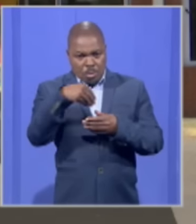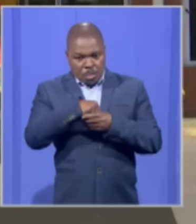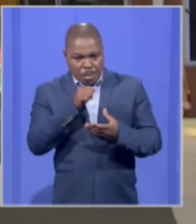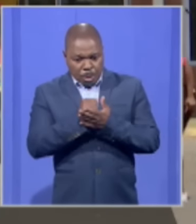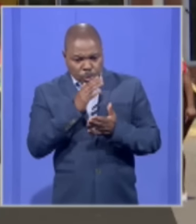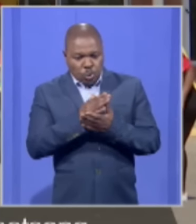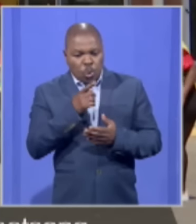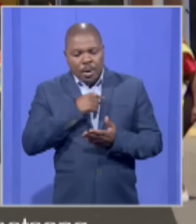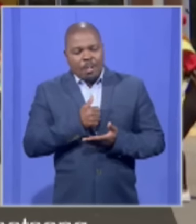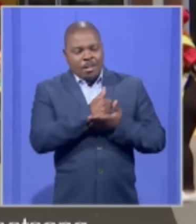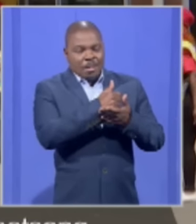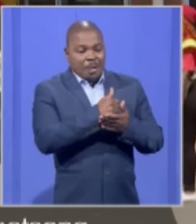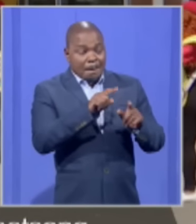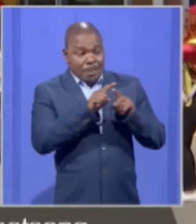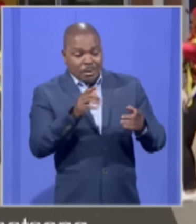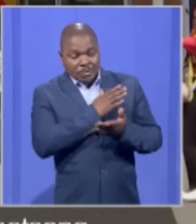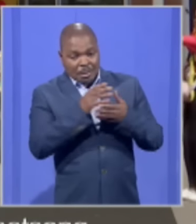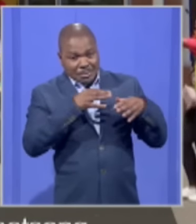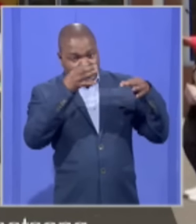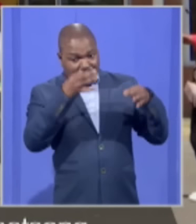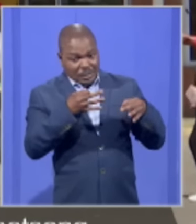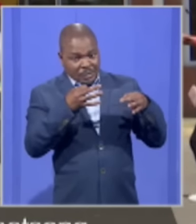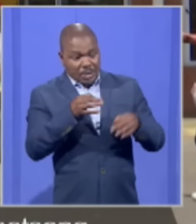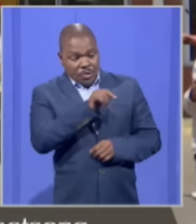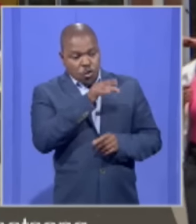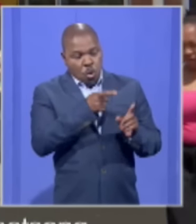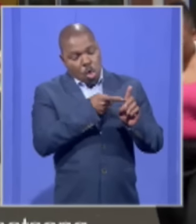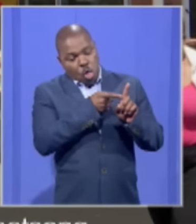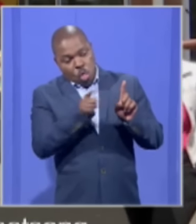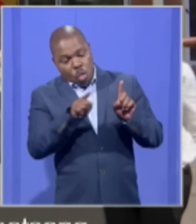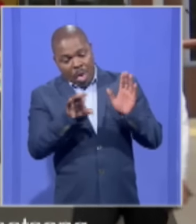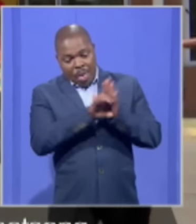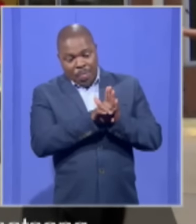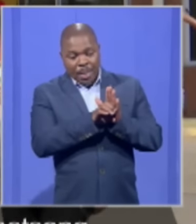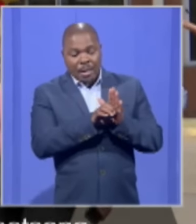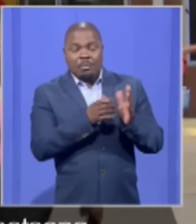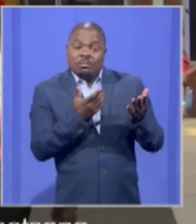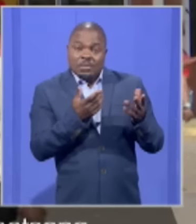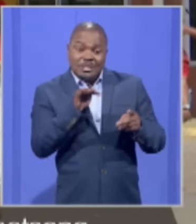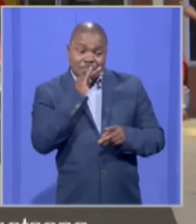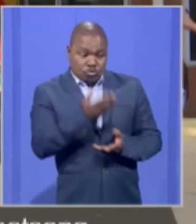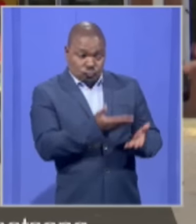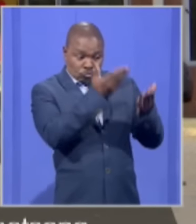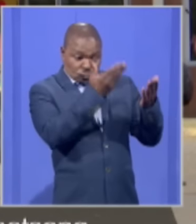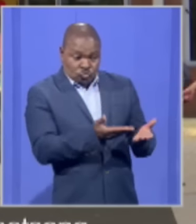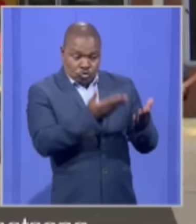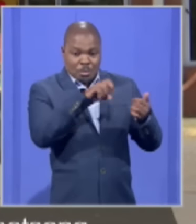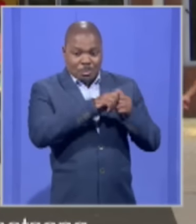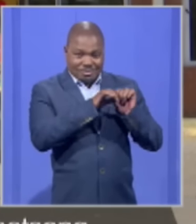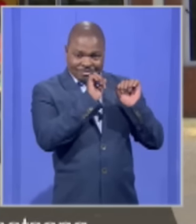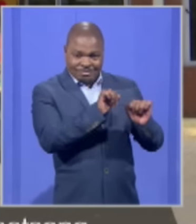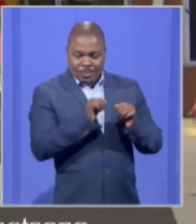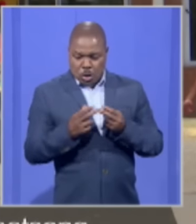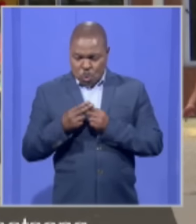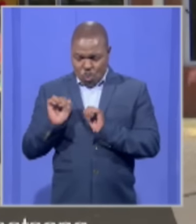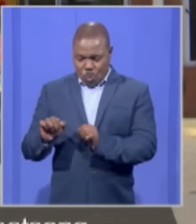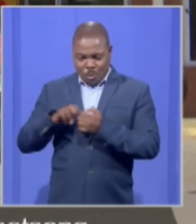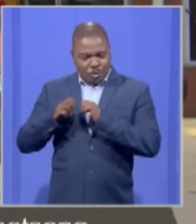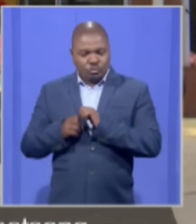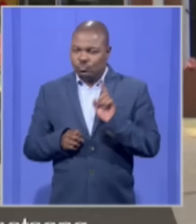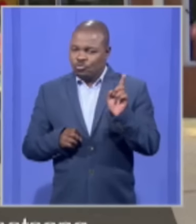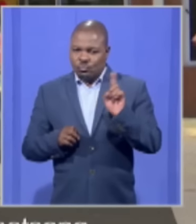mouthpiece. But some of the decisions immediately will become unethical. It becomes an issue of you as an individual. It's not a union issue.